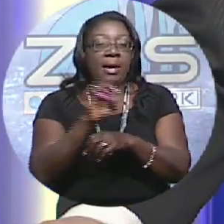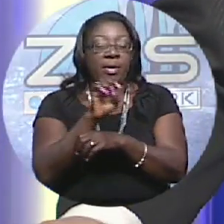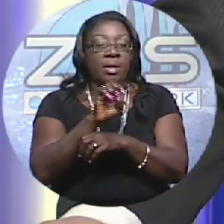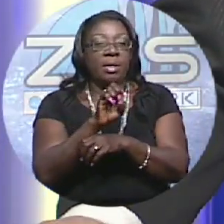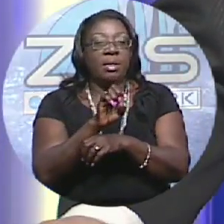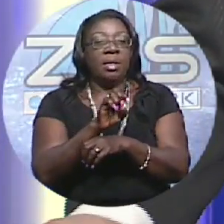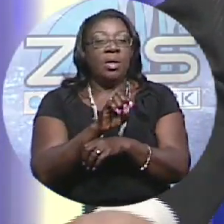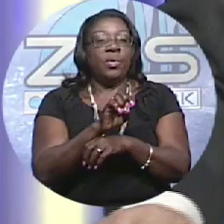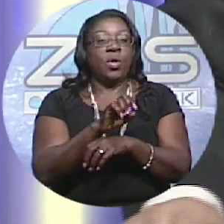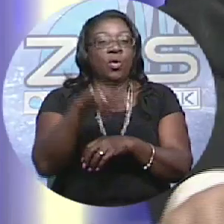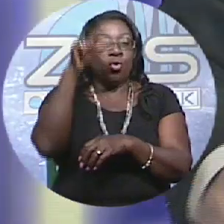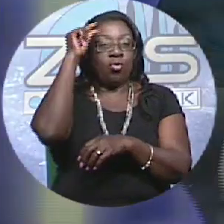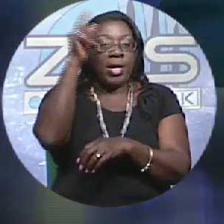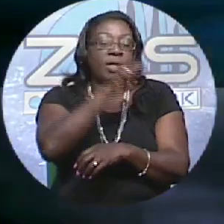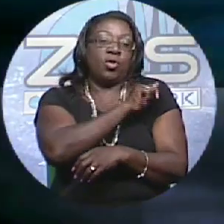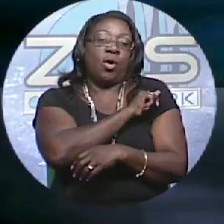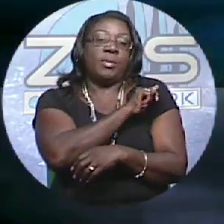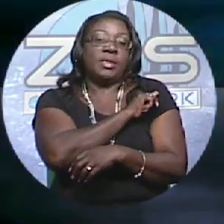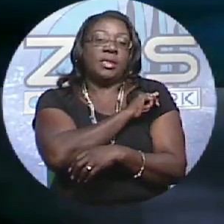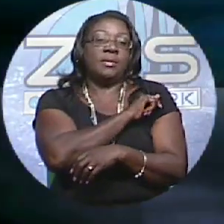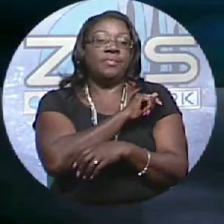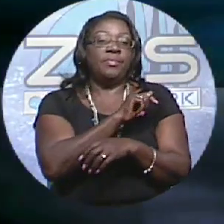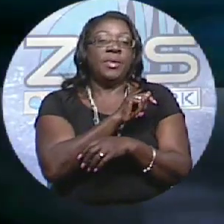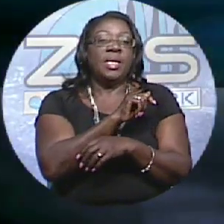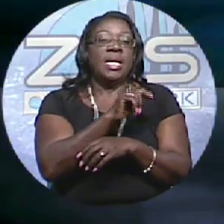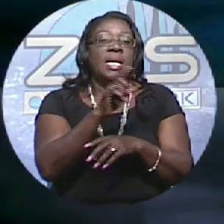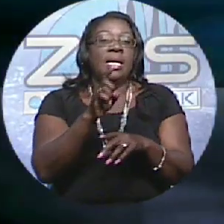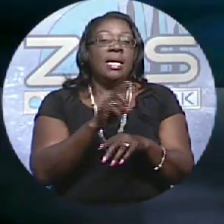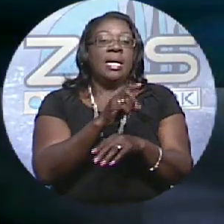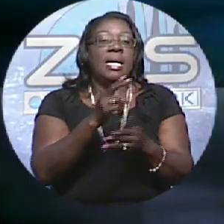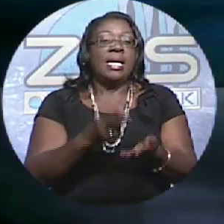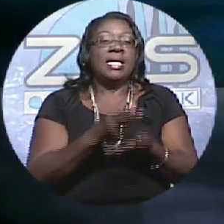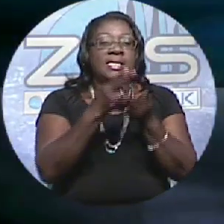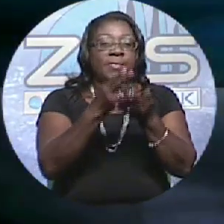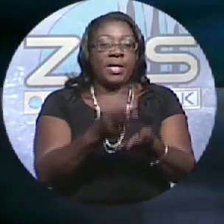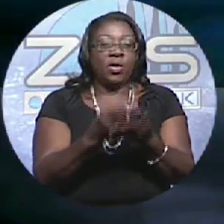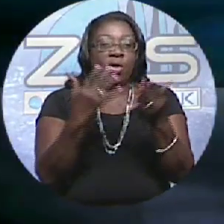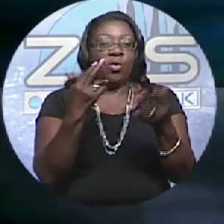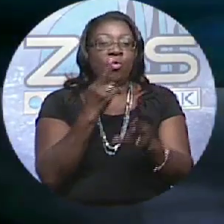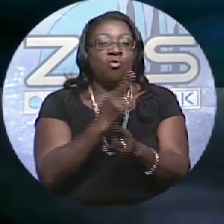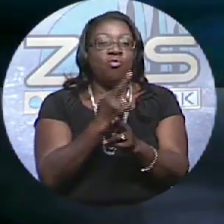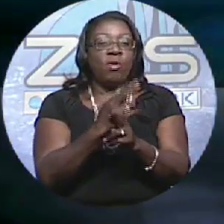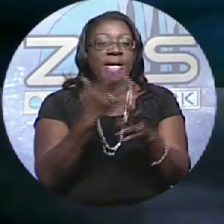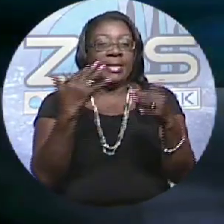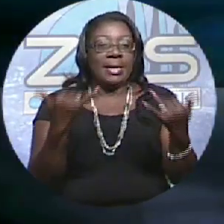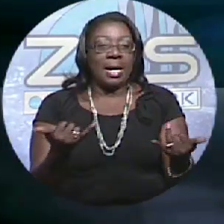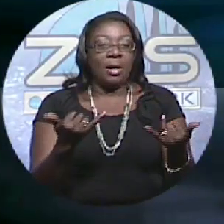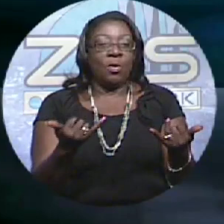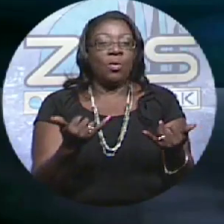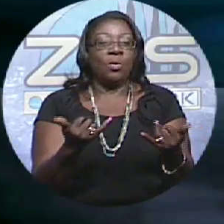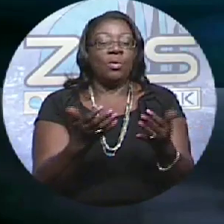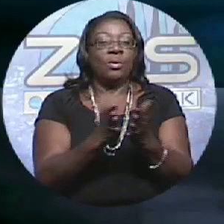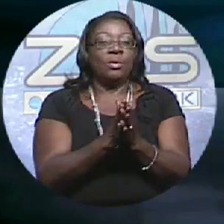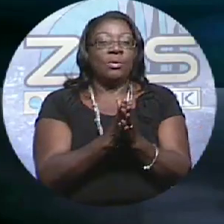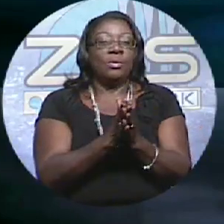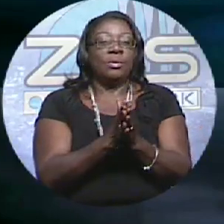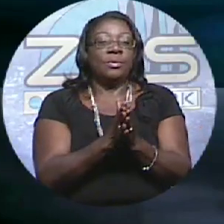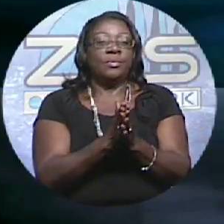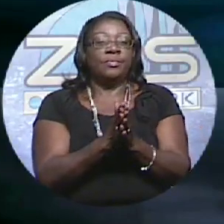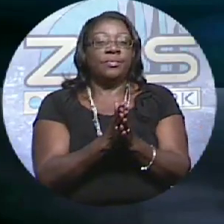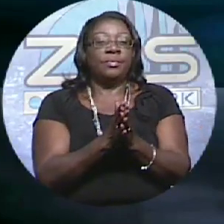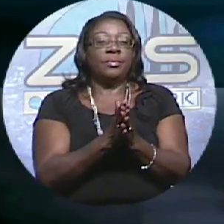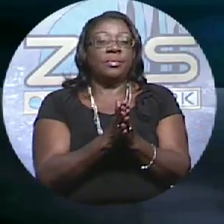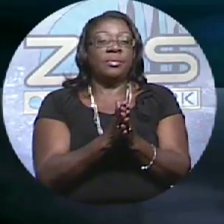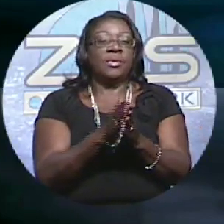Weather Center with Greg Thompson. Now, Greg, Hispaniola is just really doing its number on this system right now. That is correct, Chris.